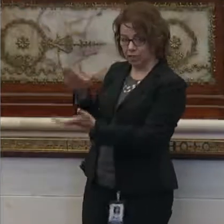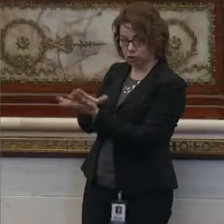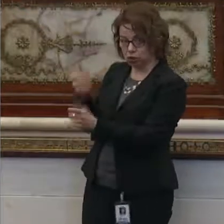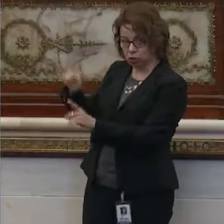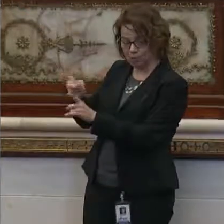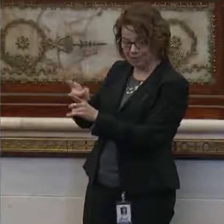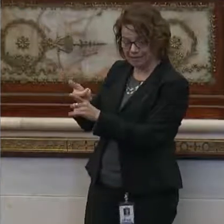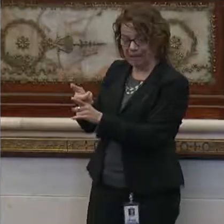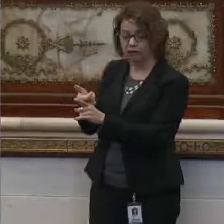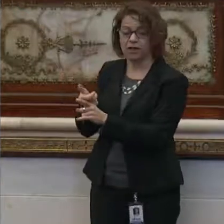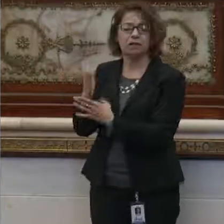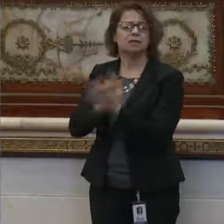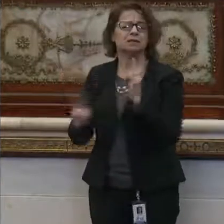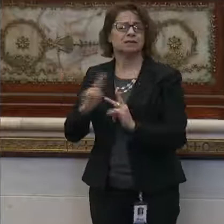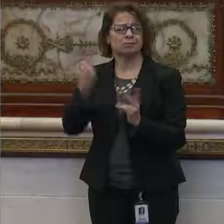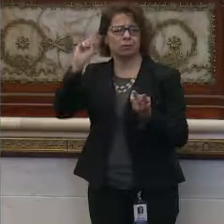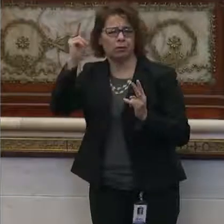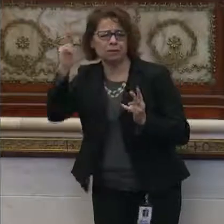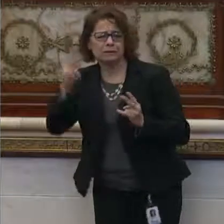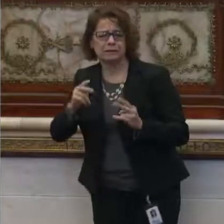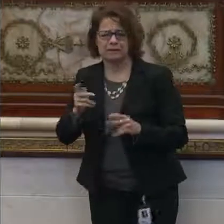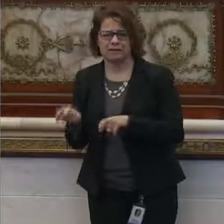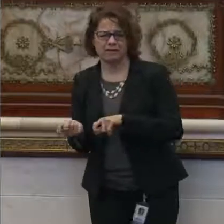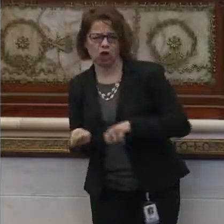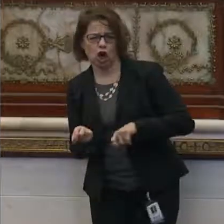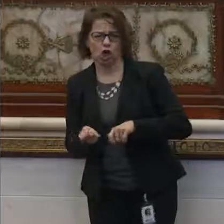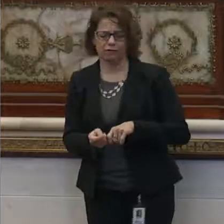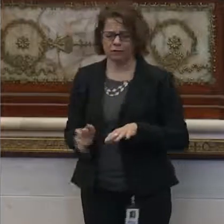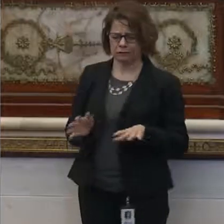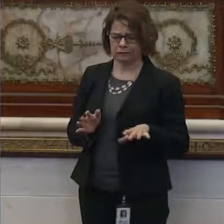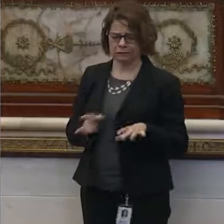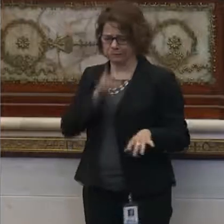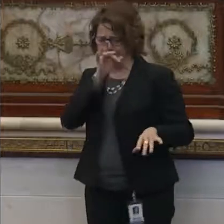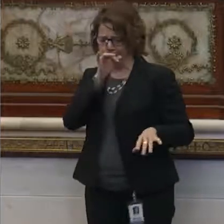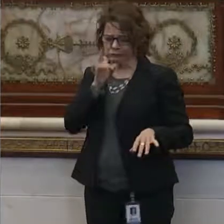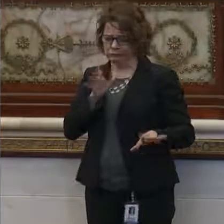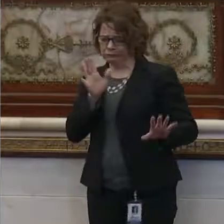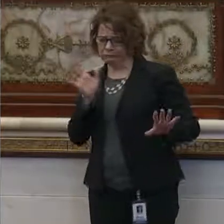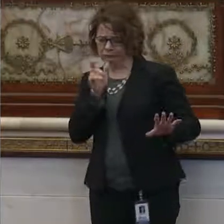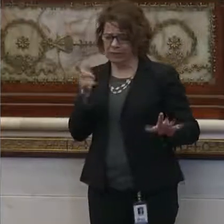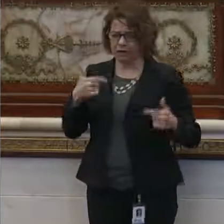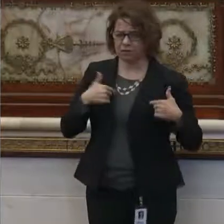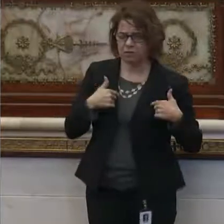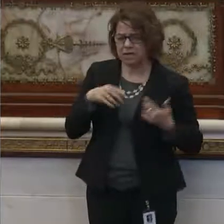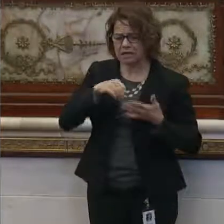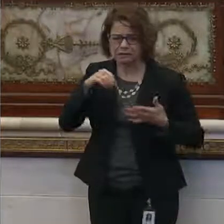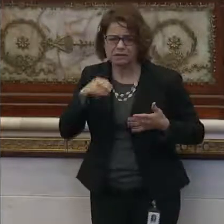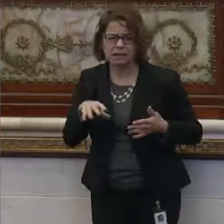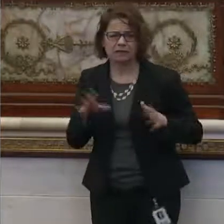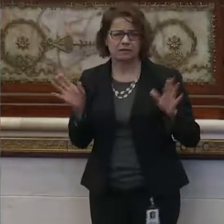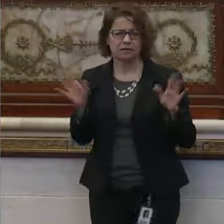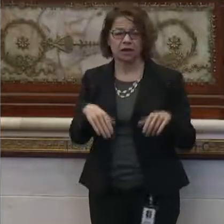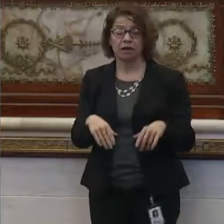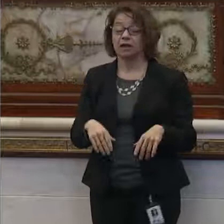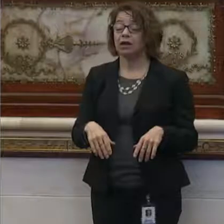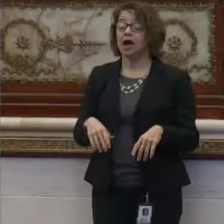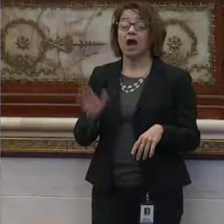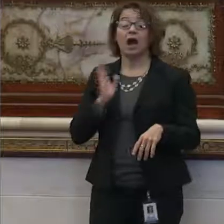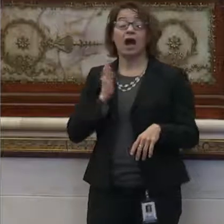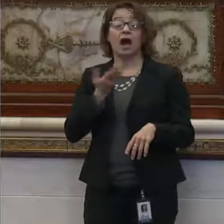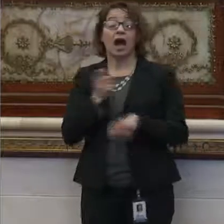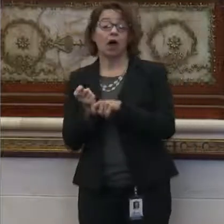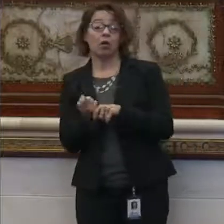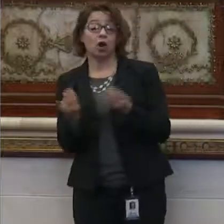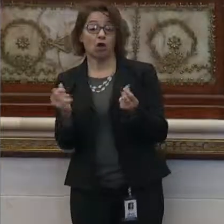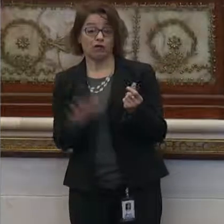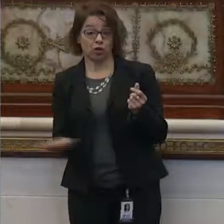a misconception about golf. And so people aren't interested in it. They think it's too expensive. Our two golf courses